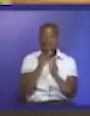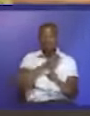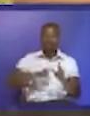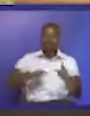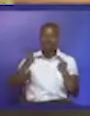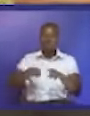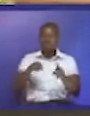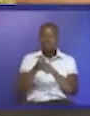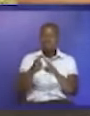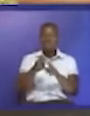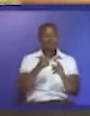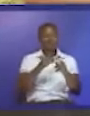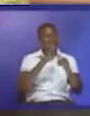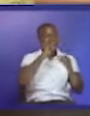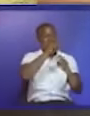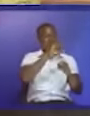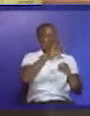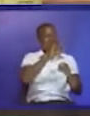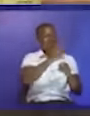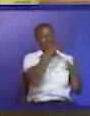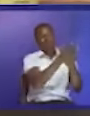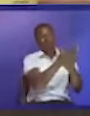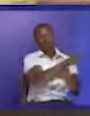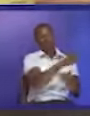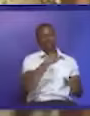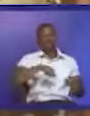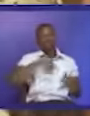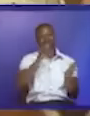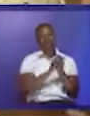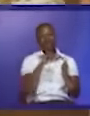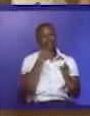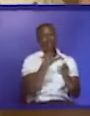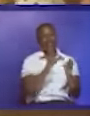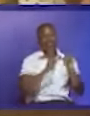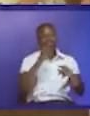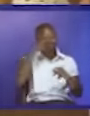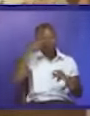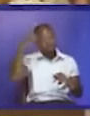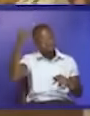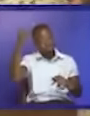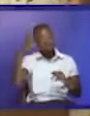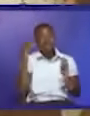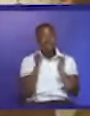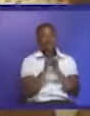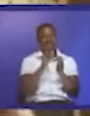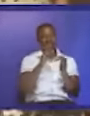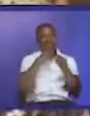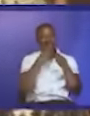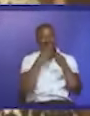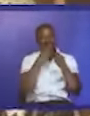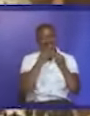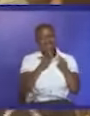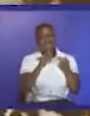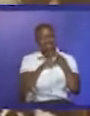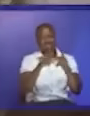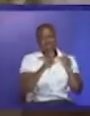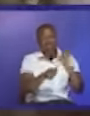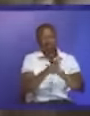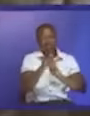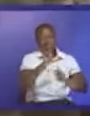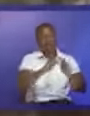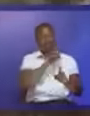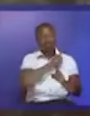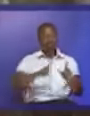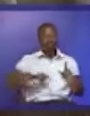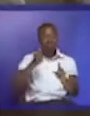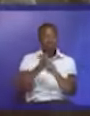the captivity of Zion, we were like them that dream, and they said among the heathen, the Lord has